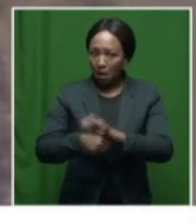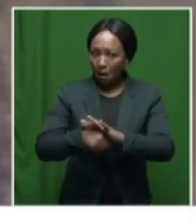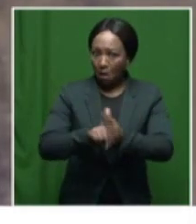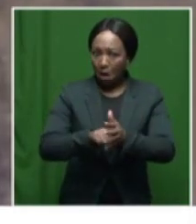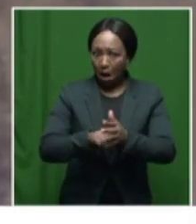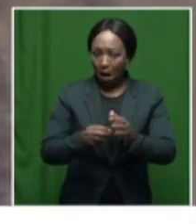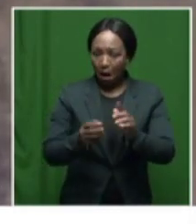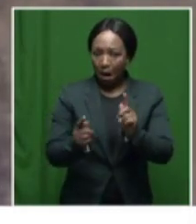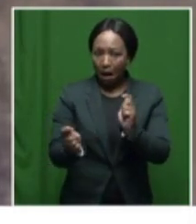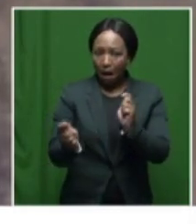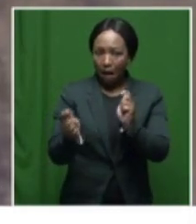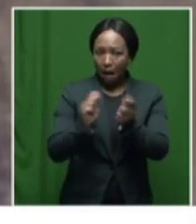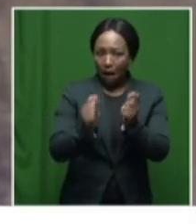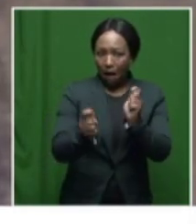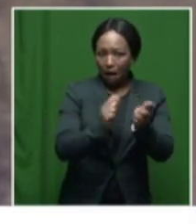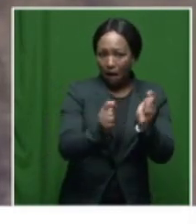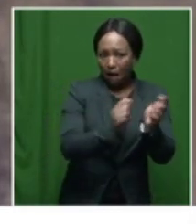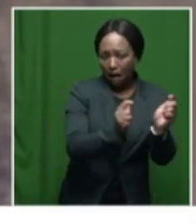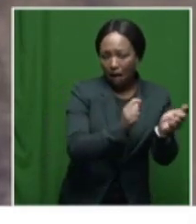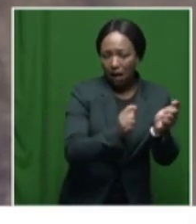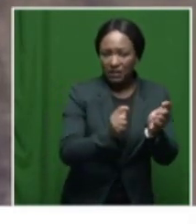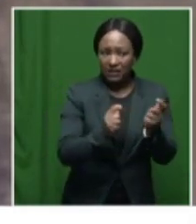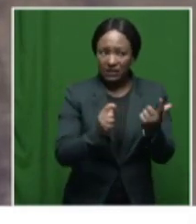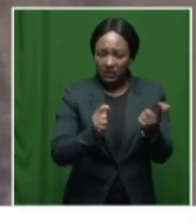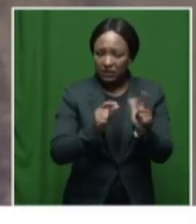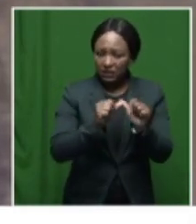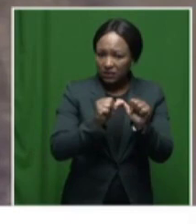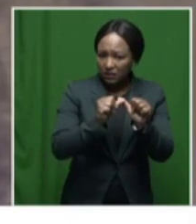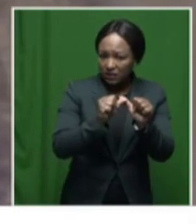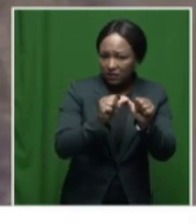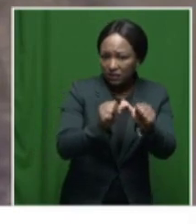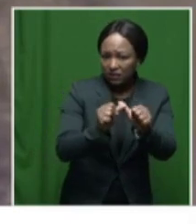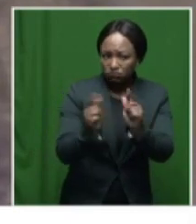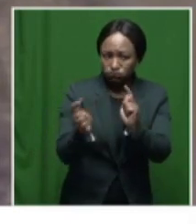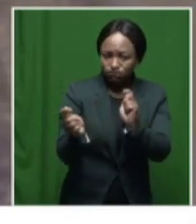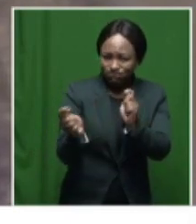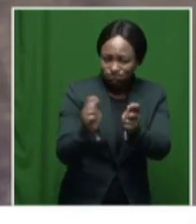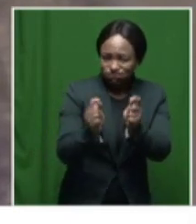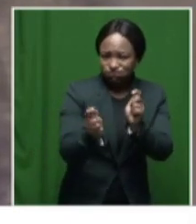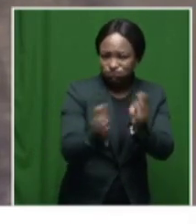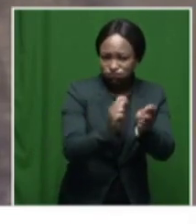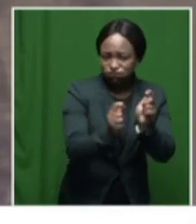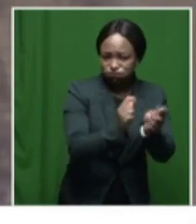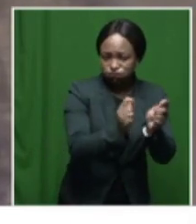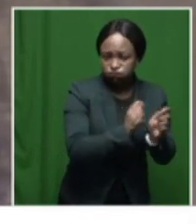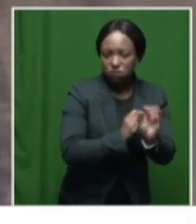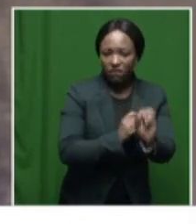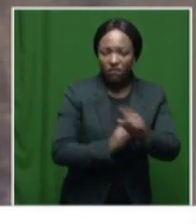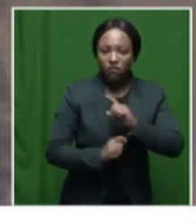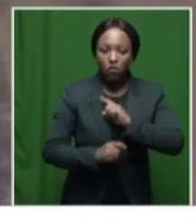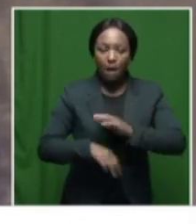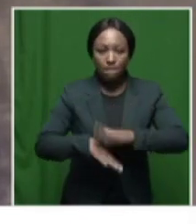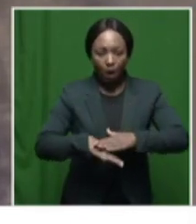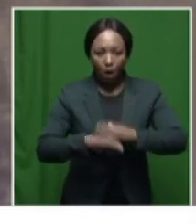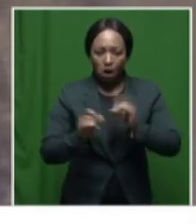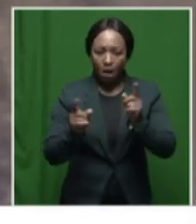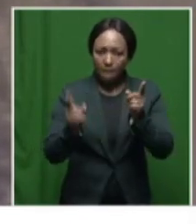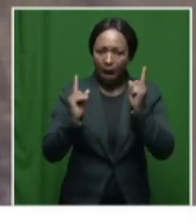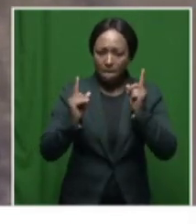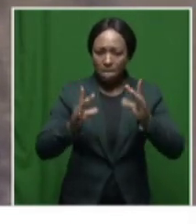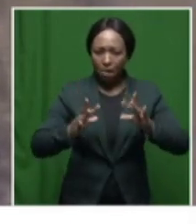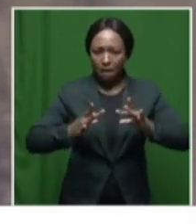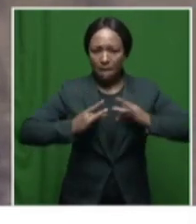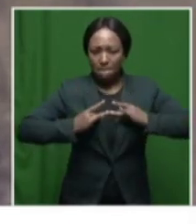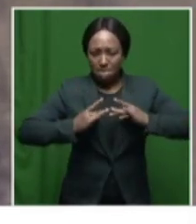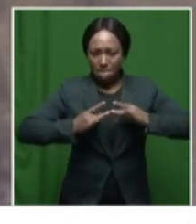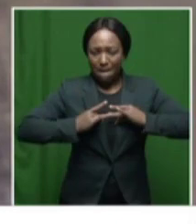mutating. It's changing its shape and color. It's continuously trying to develop being more contagious, and whenever it becomes